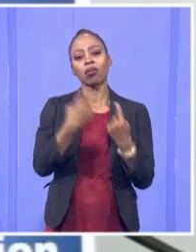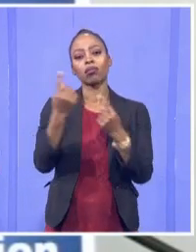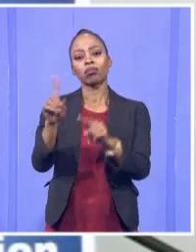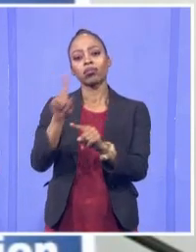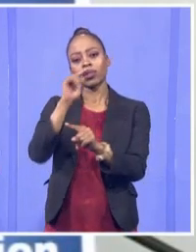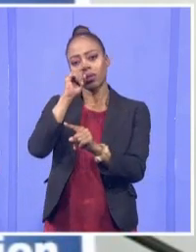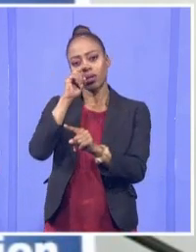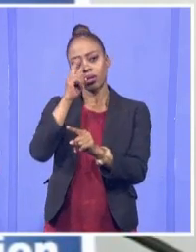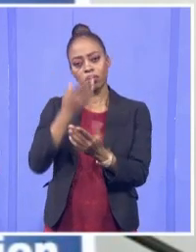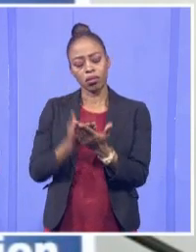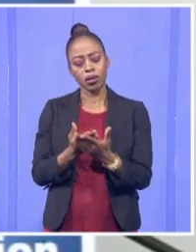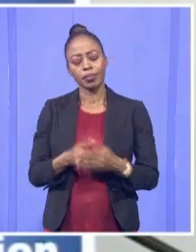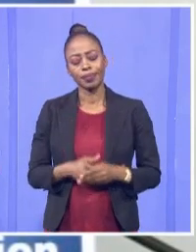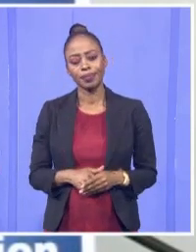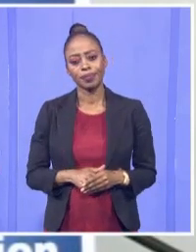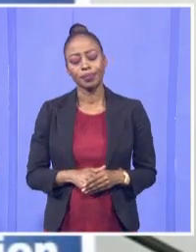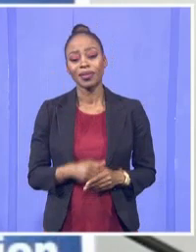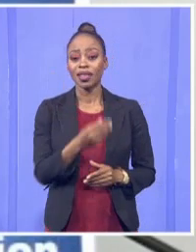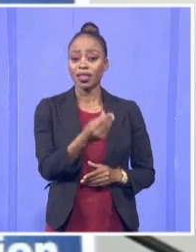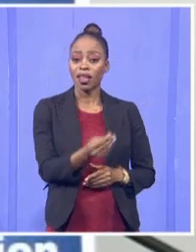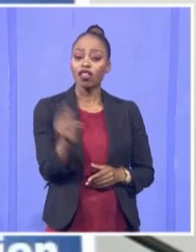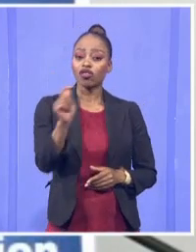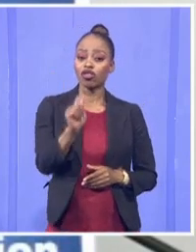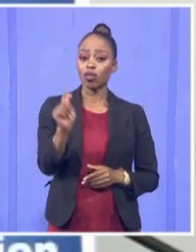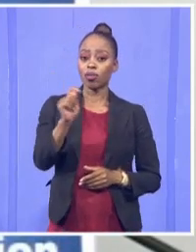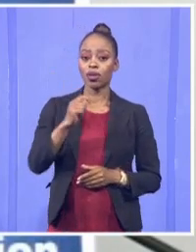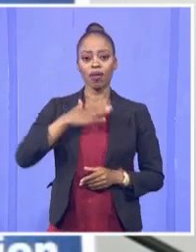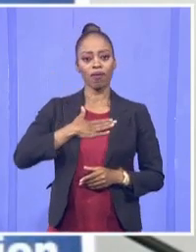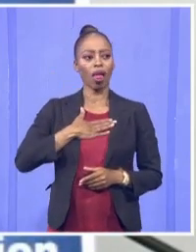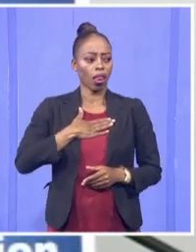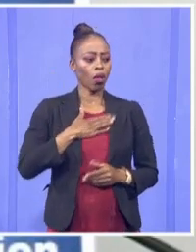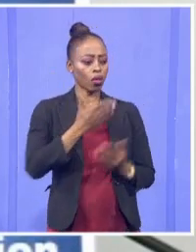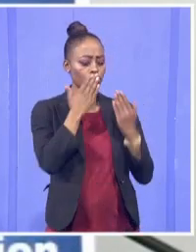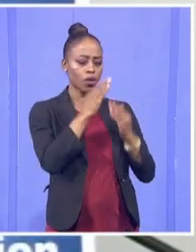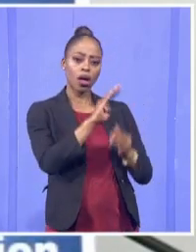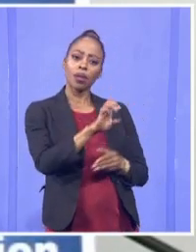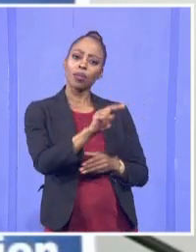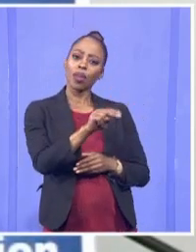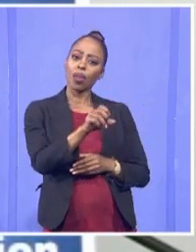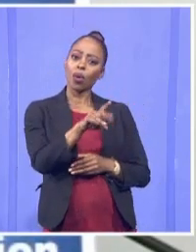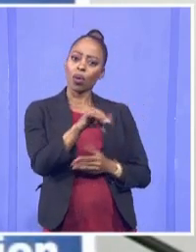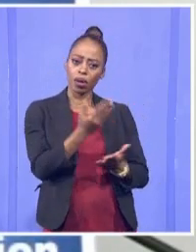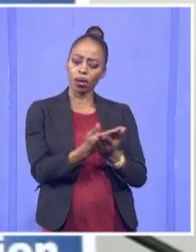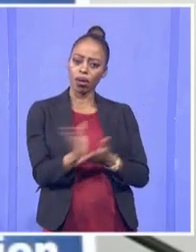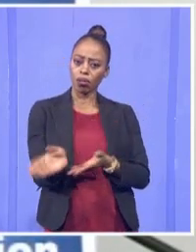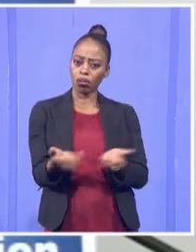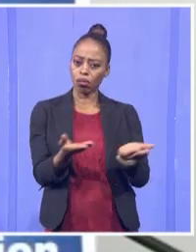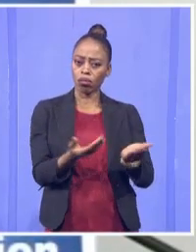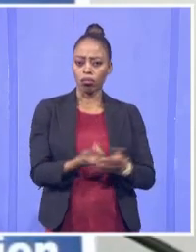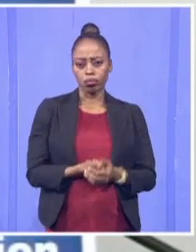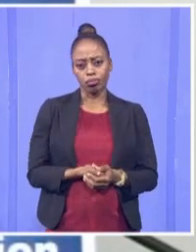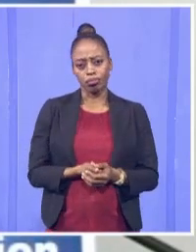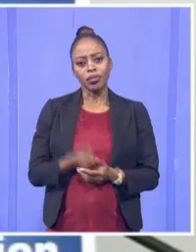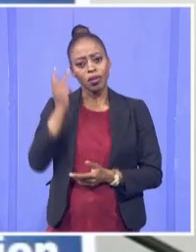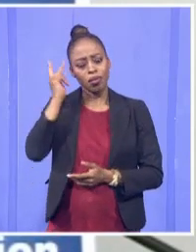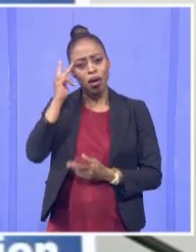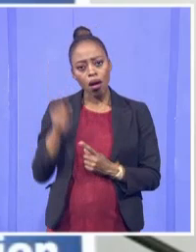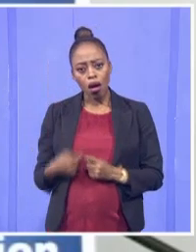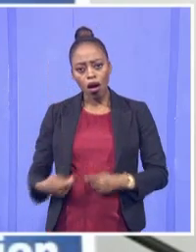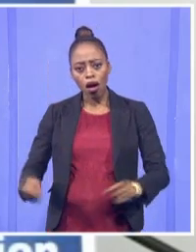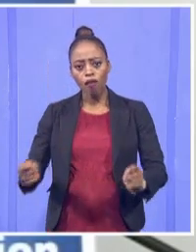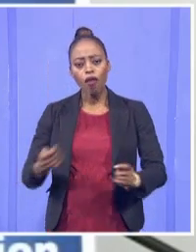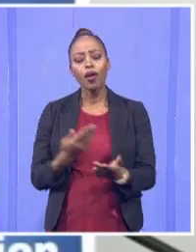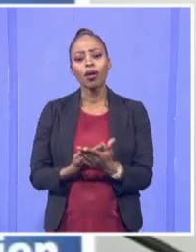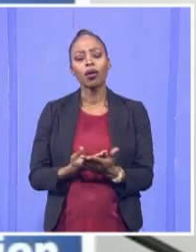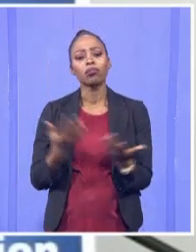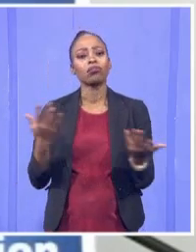Sandton. A child in Tembisa, if they want to study in Benoni, they must be allowed to go to Benoni. If the parents can afford, and